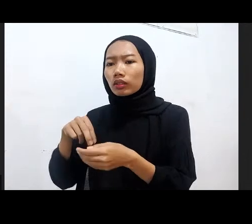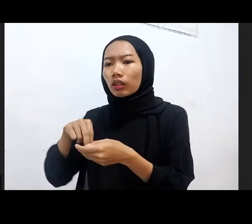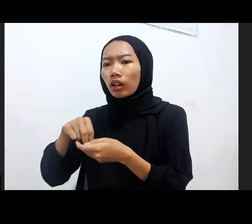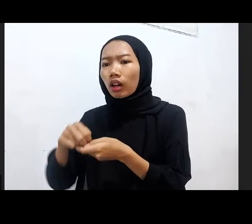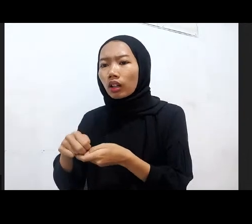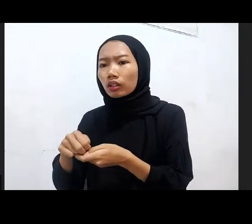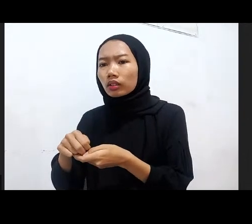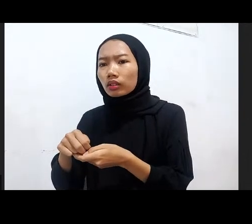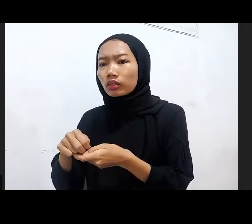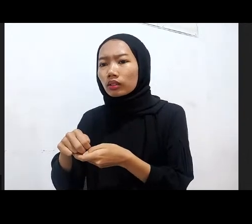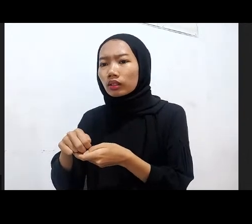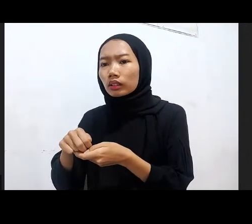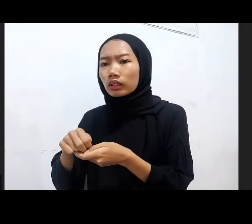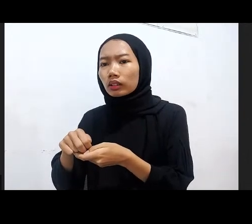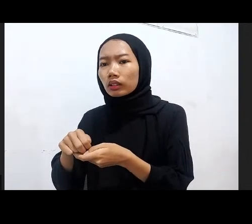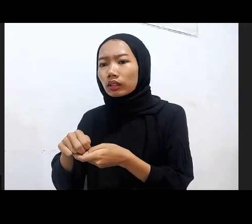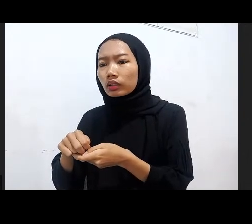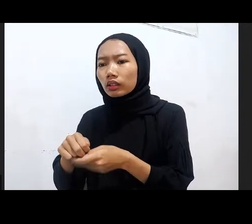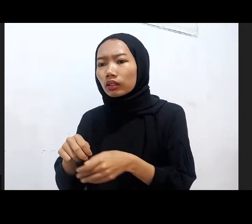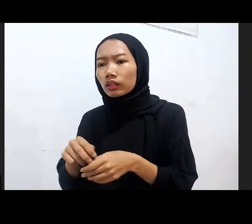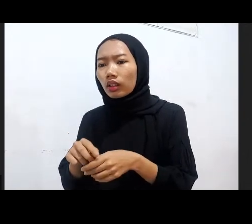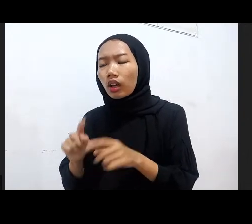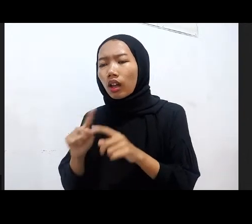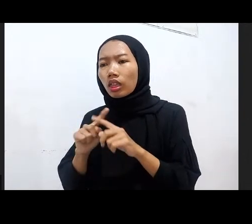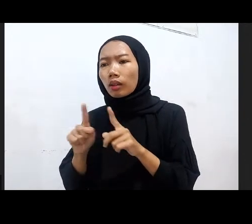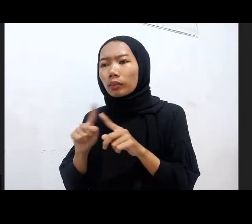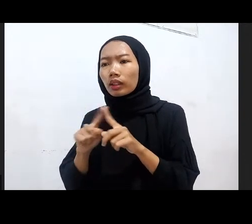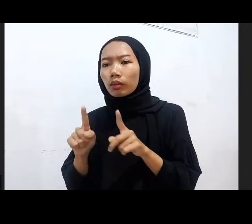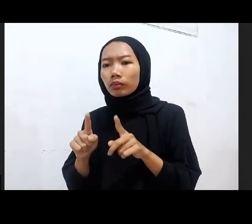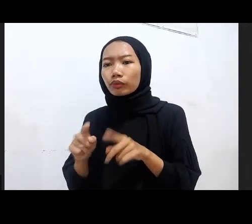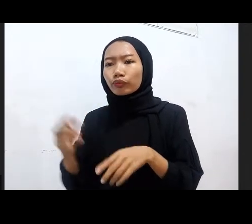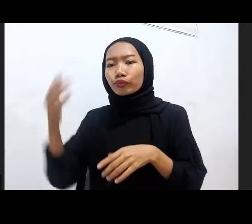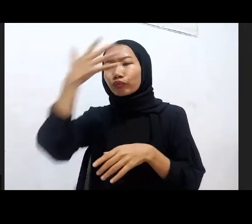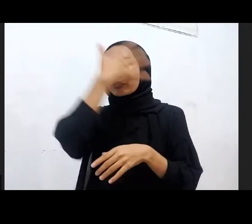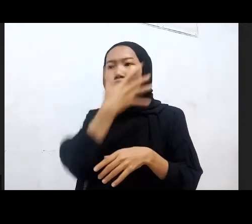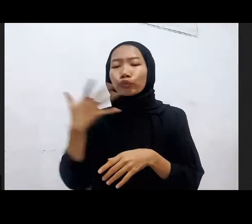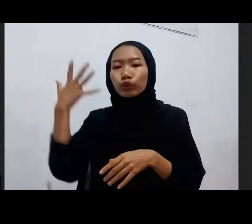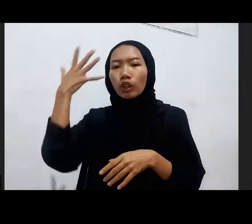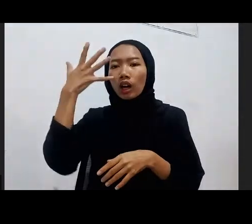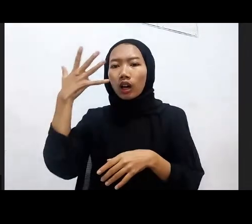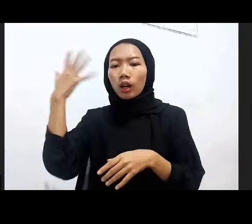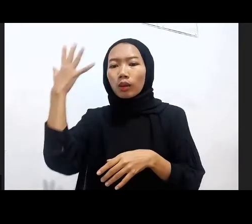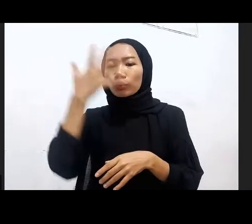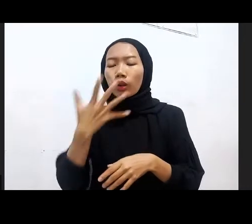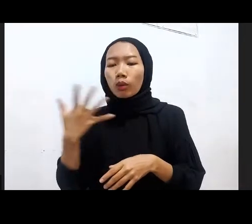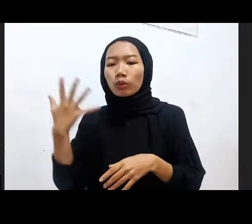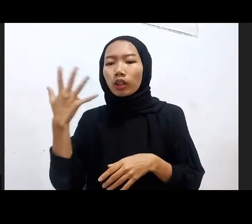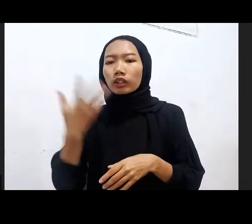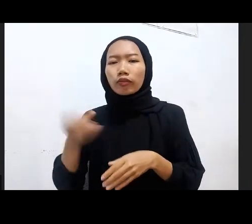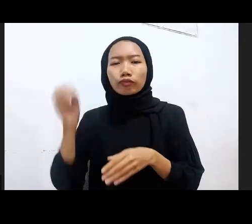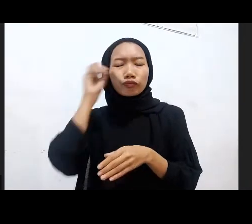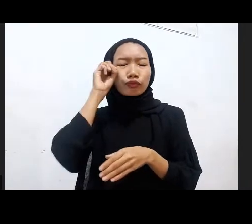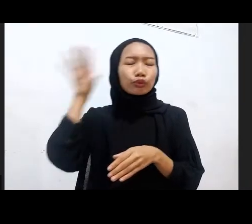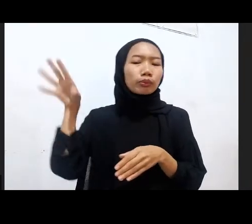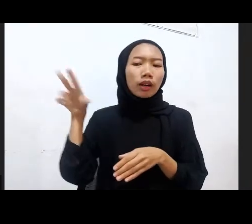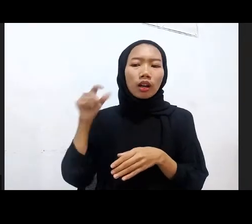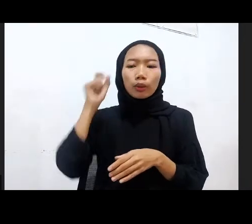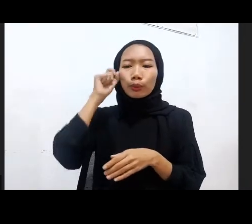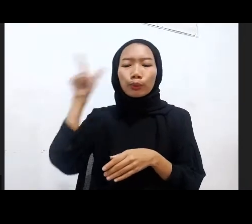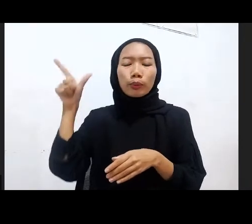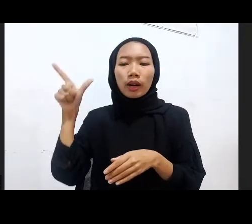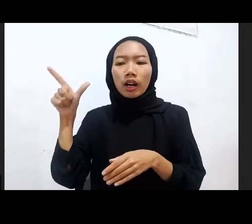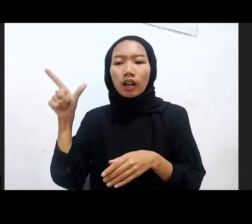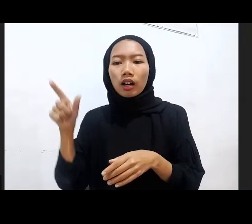life. I have a successful career. I live independently in my own home with my husband.